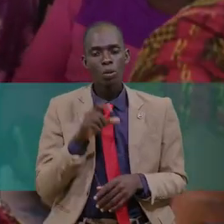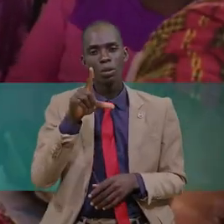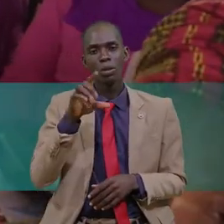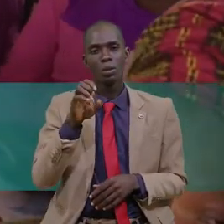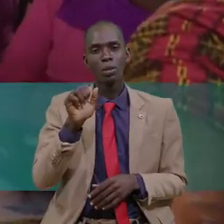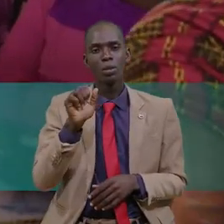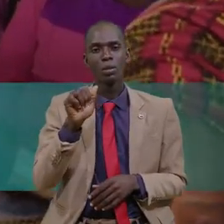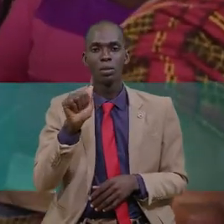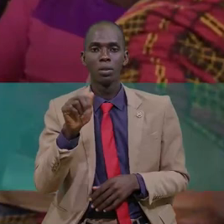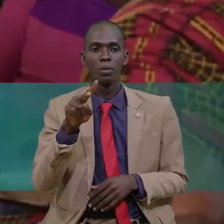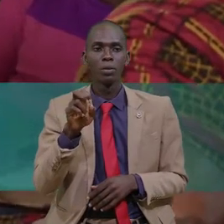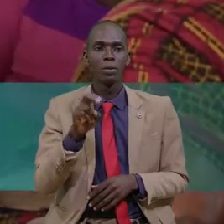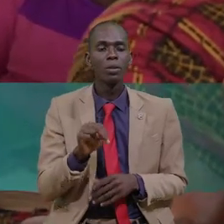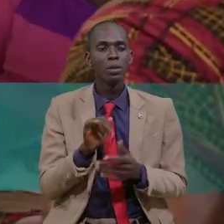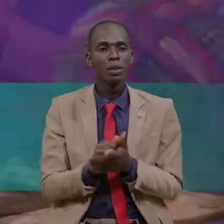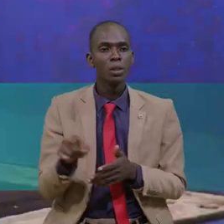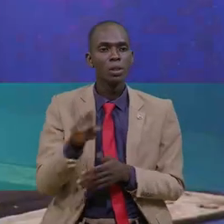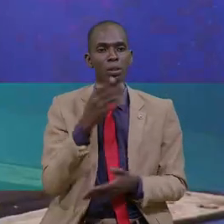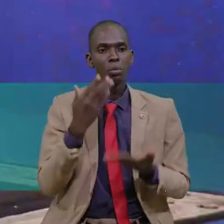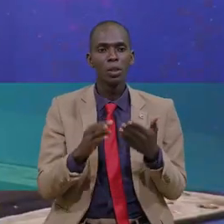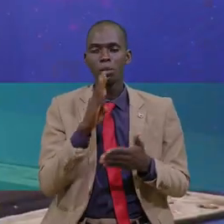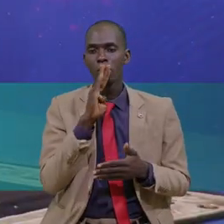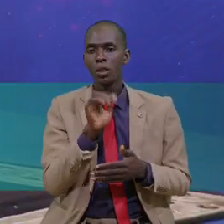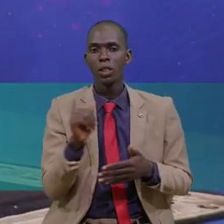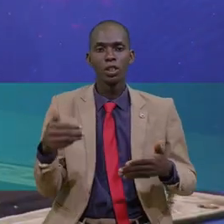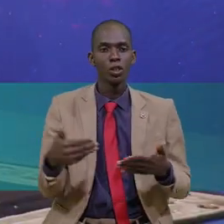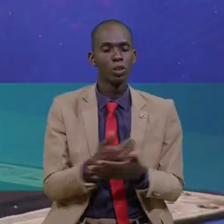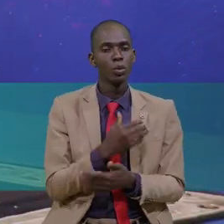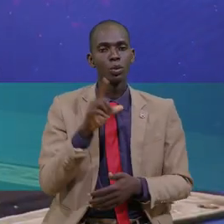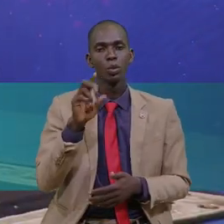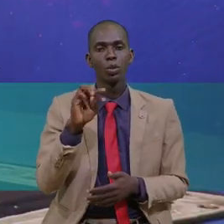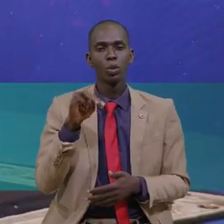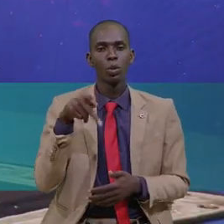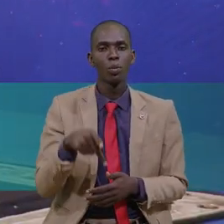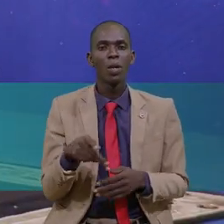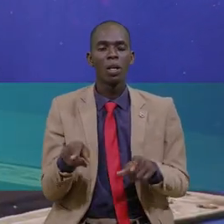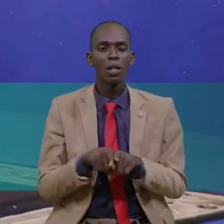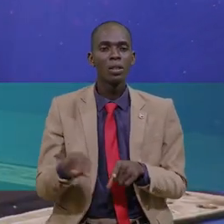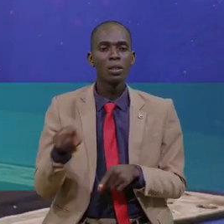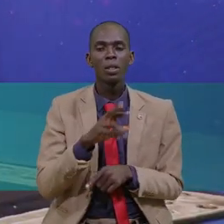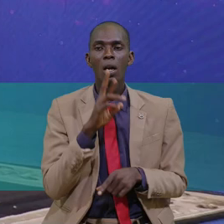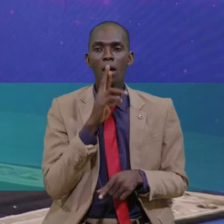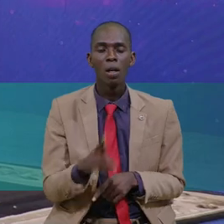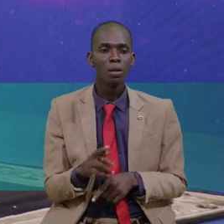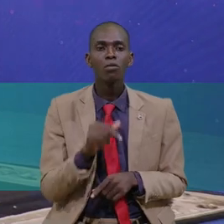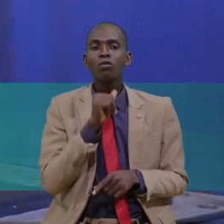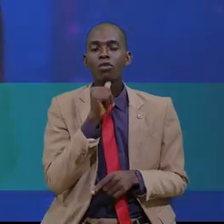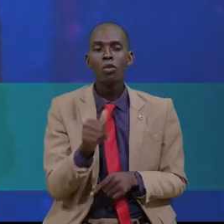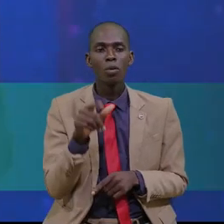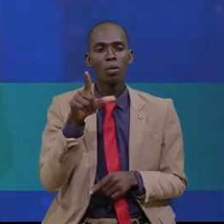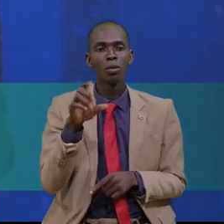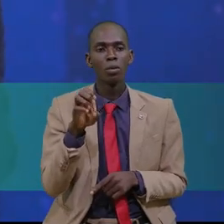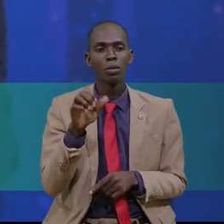may be a new lump, as ye are, and as ye are unleavened. For